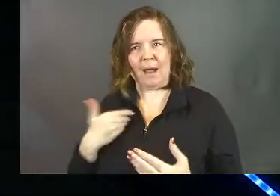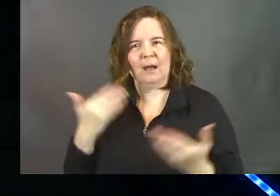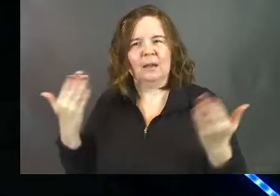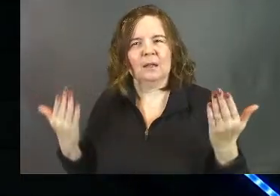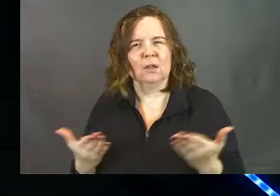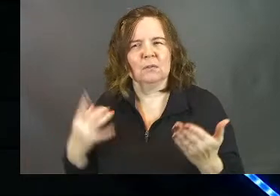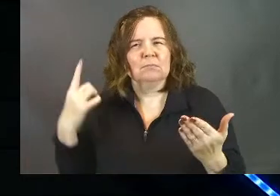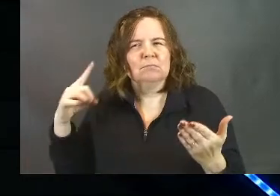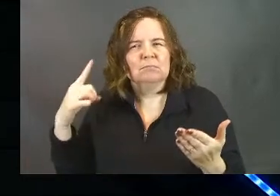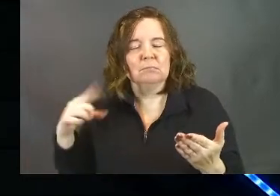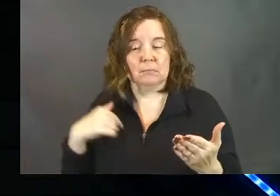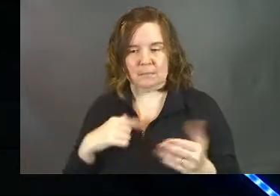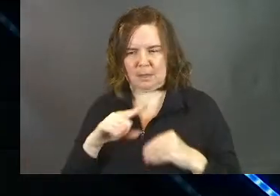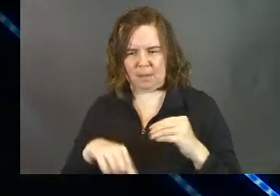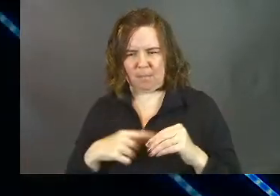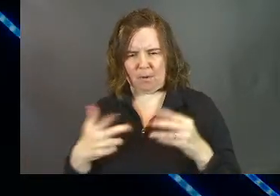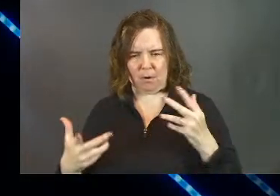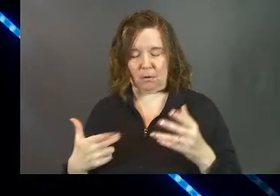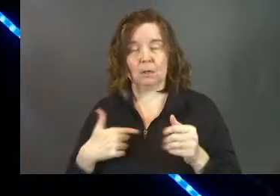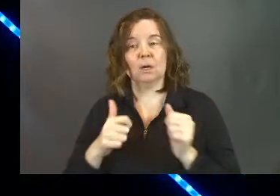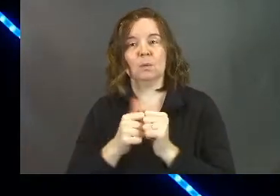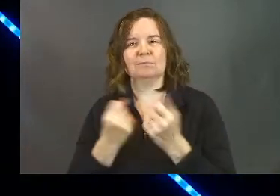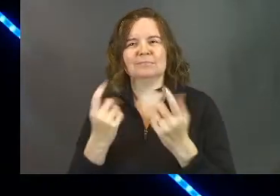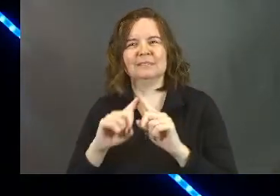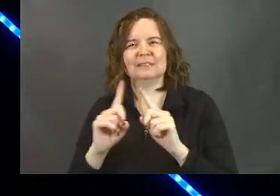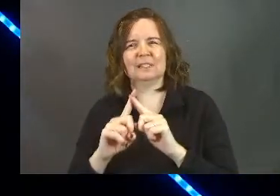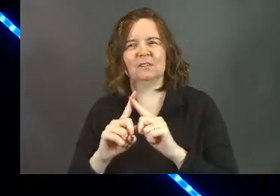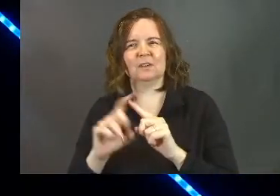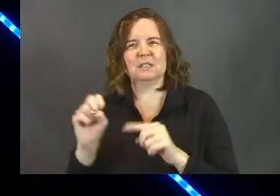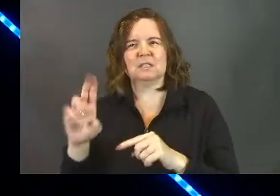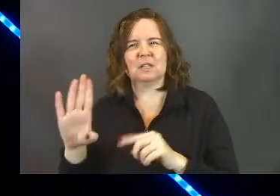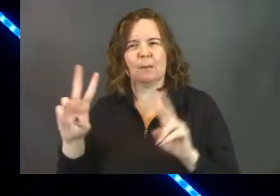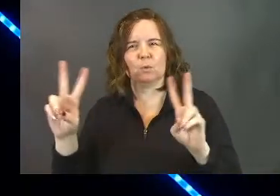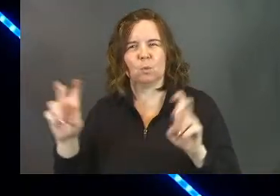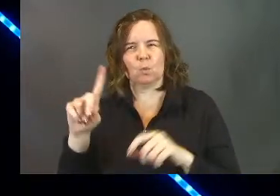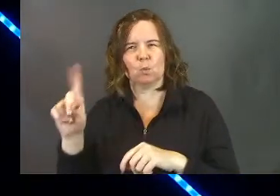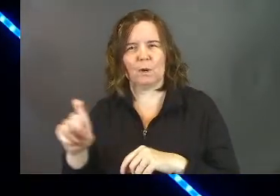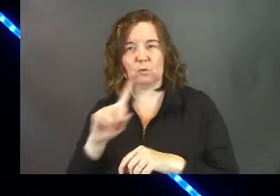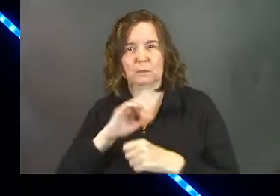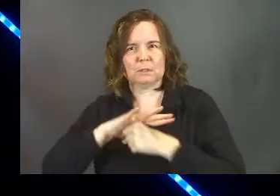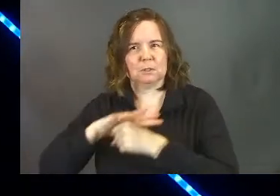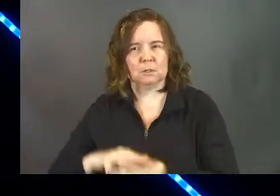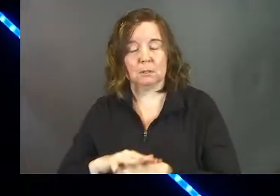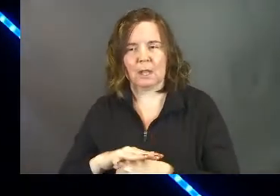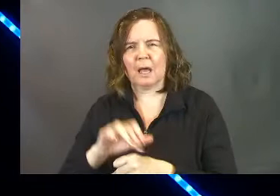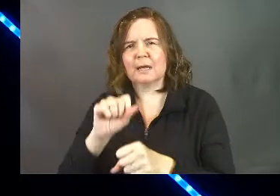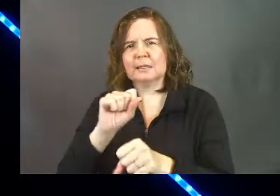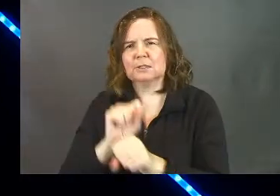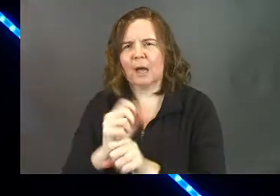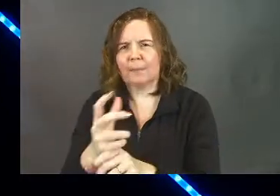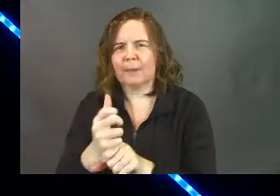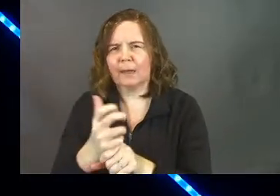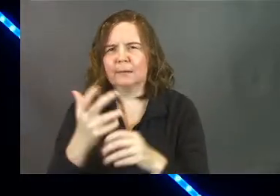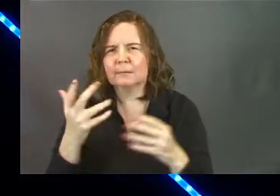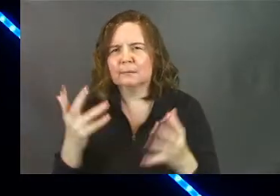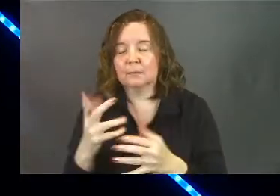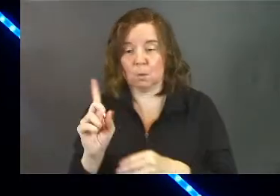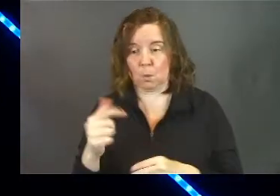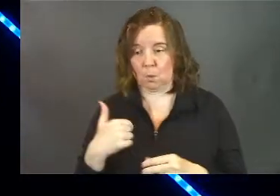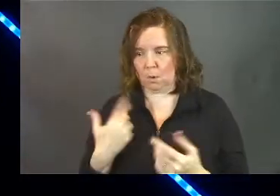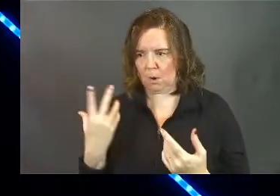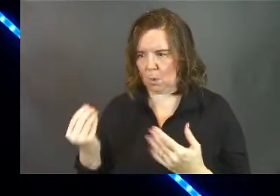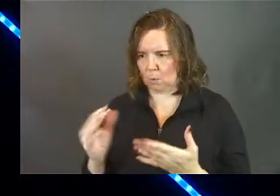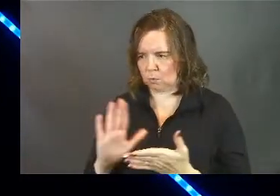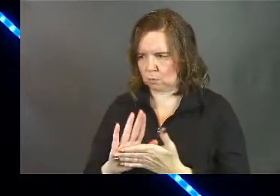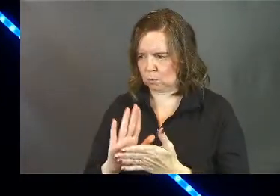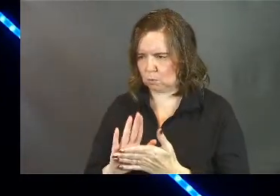here? What is this all about? And it comes with a bunch of sub-questions that are really stressful. Like, what kind of job should I get? And where should I go to